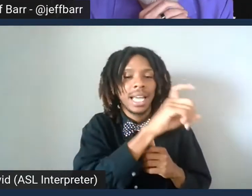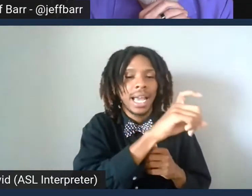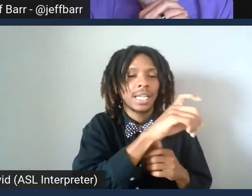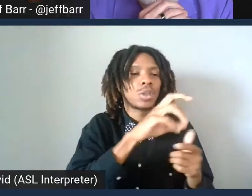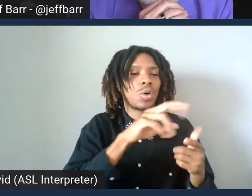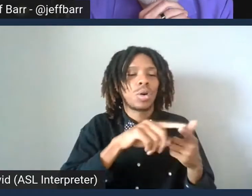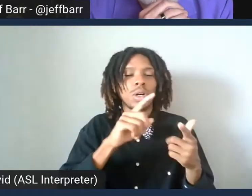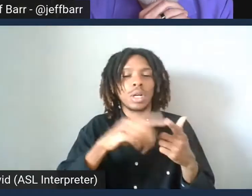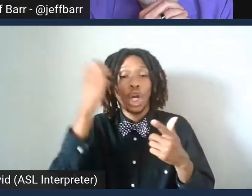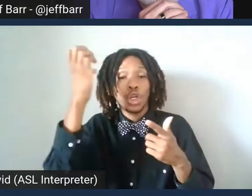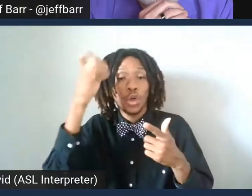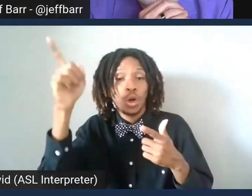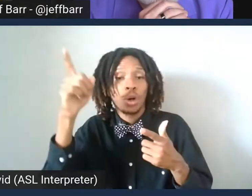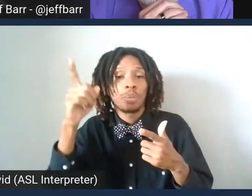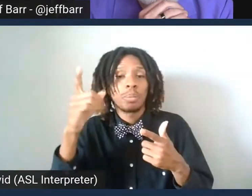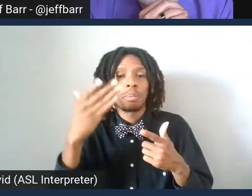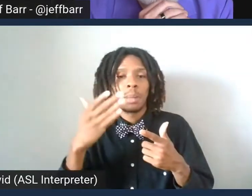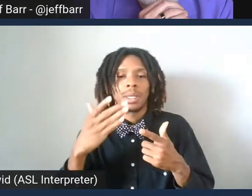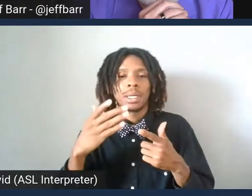example.